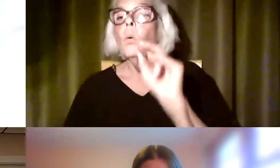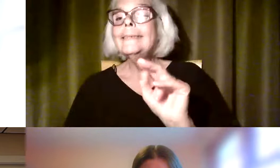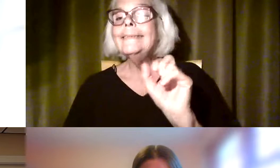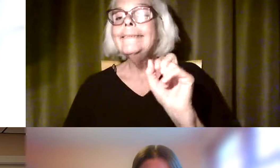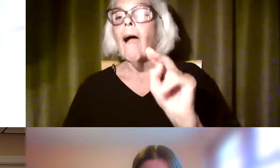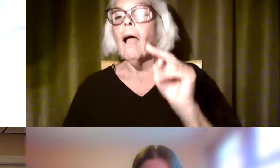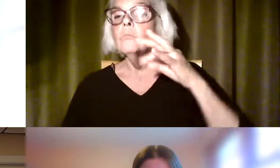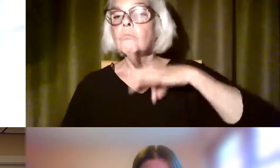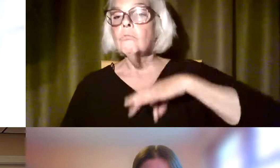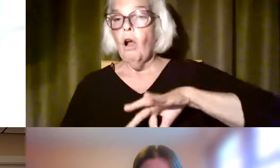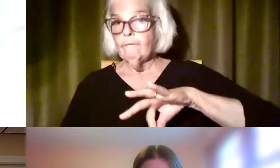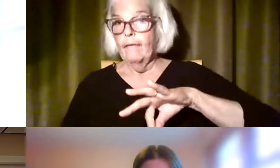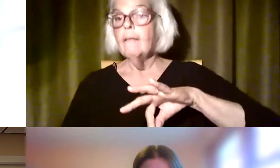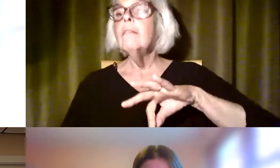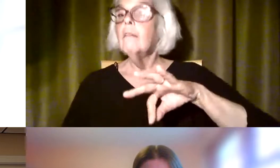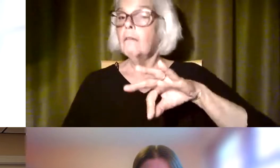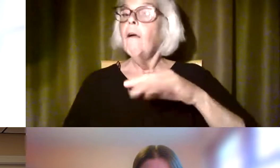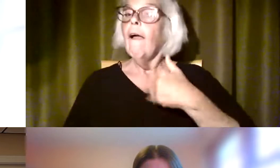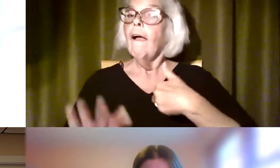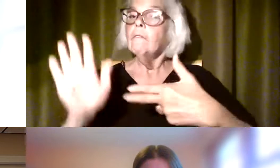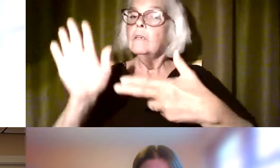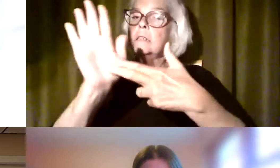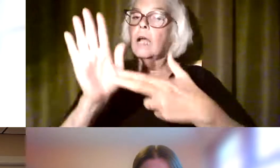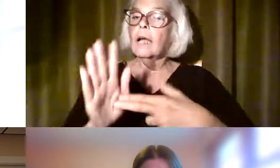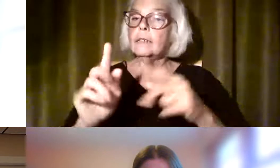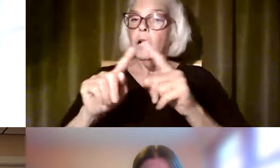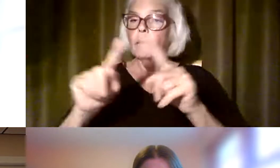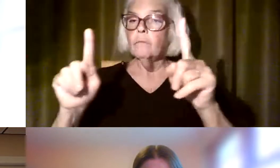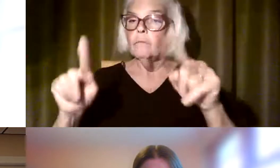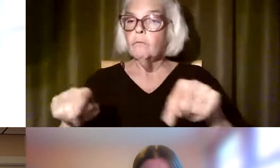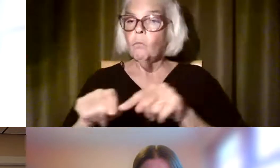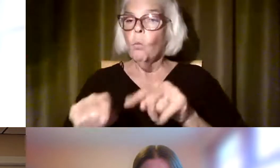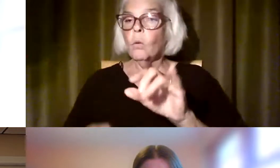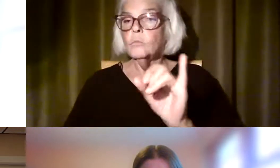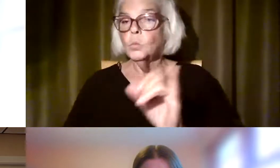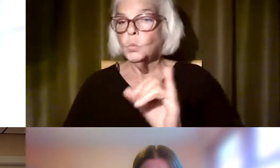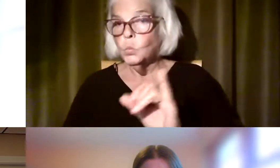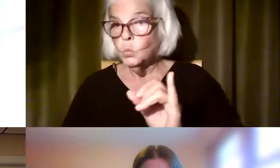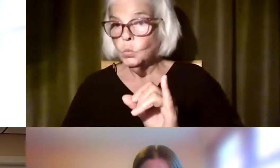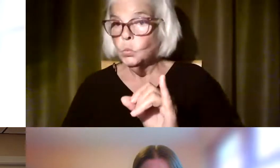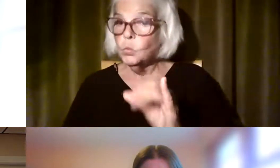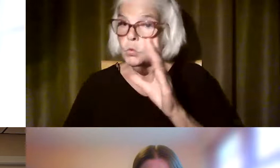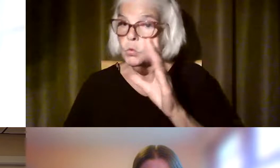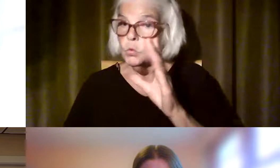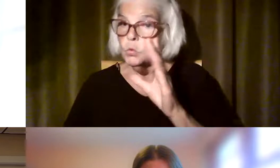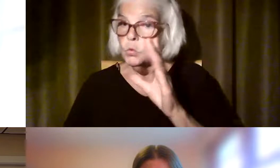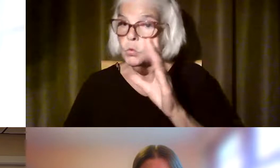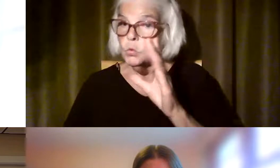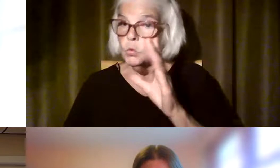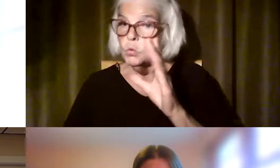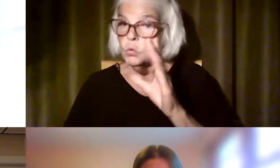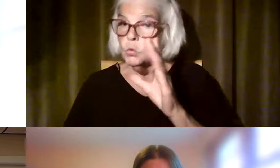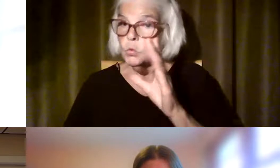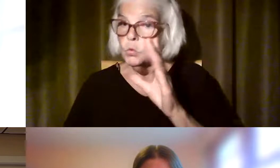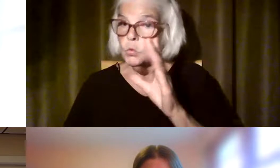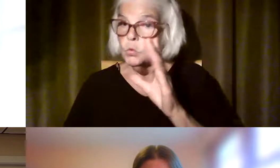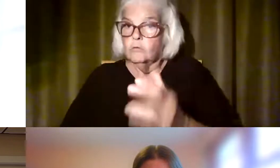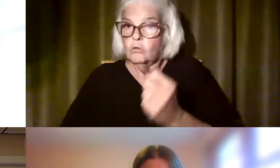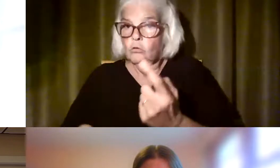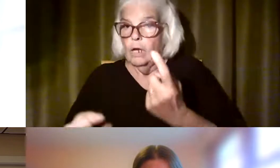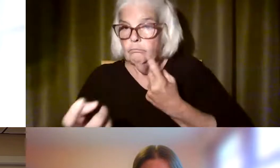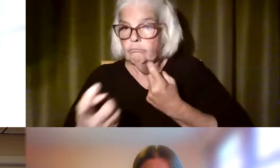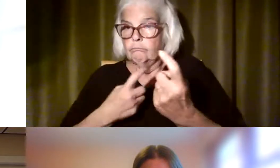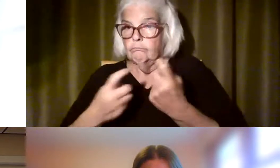this discussion. If you would like to inquire about signing up for the next 3 months and utilizing